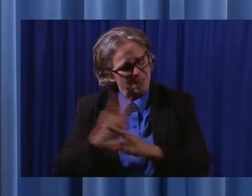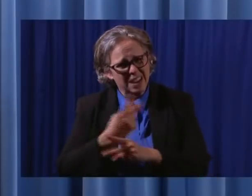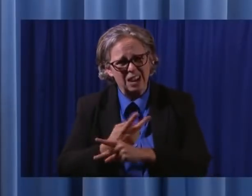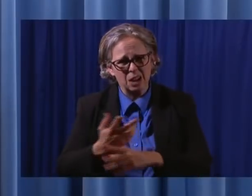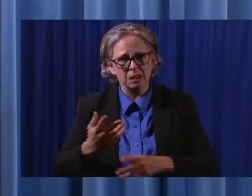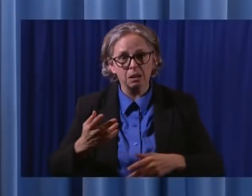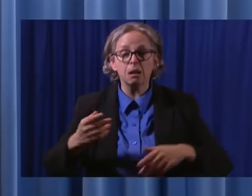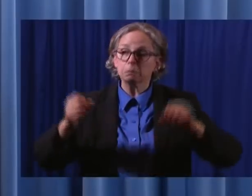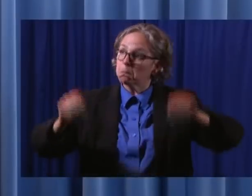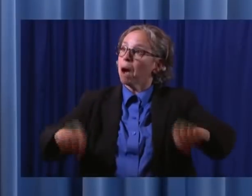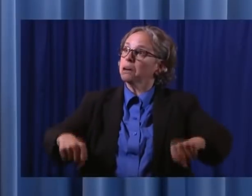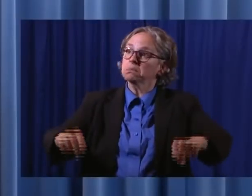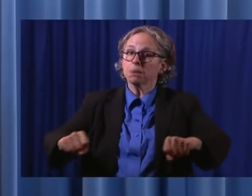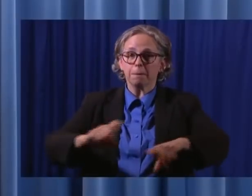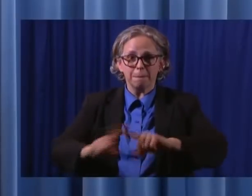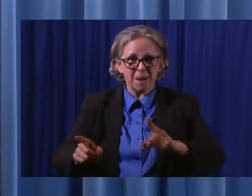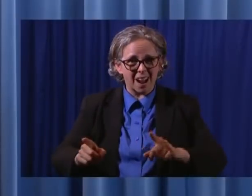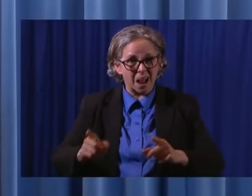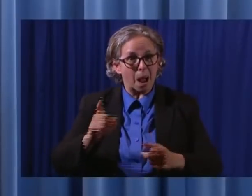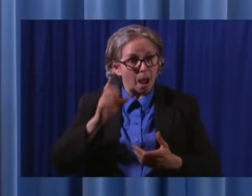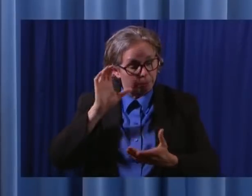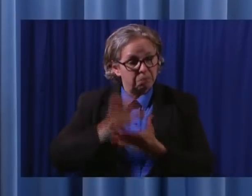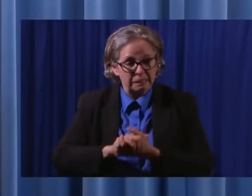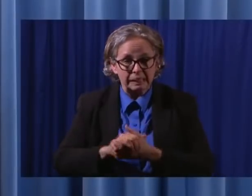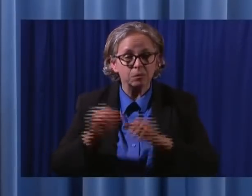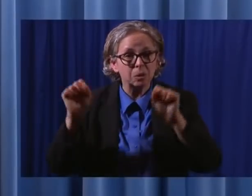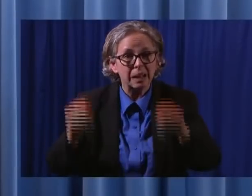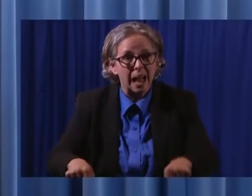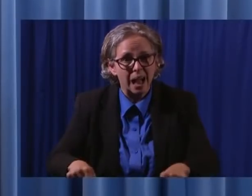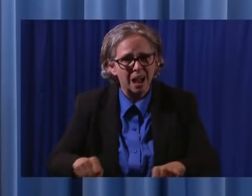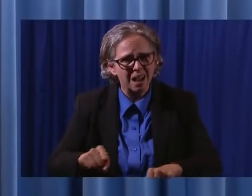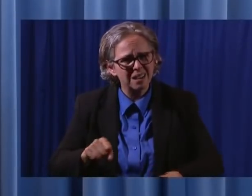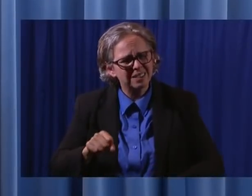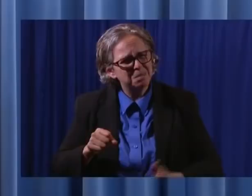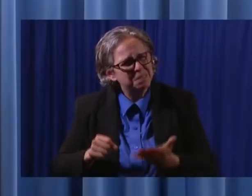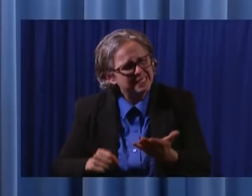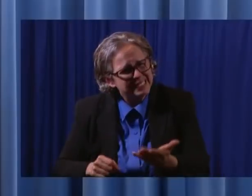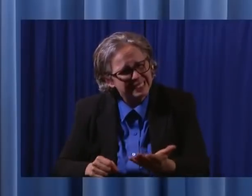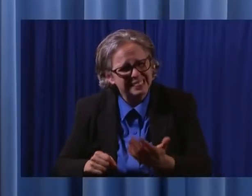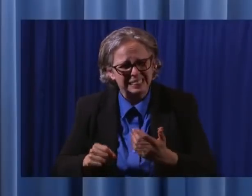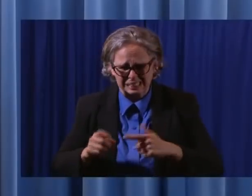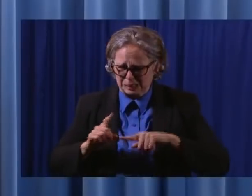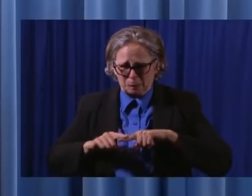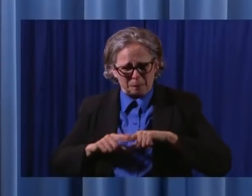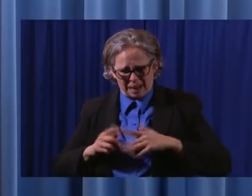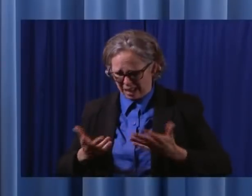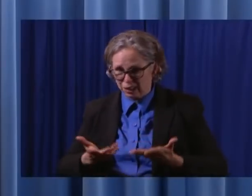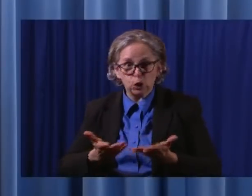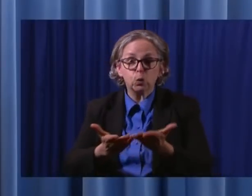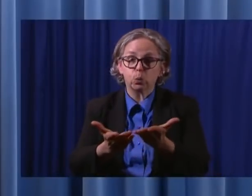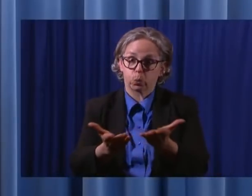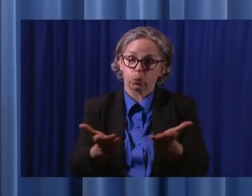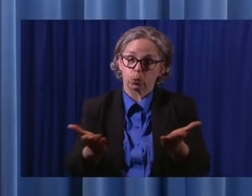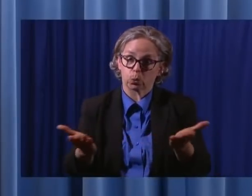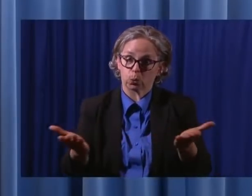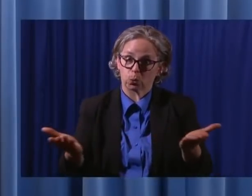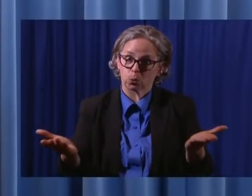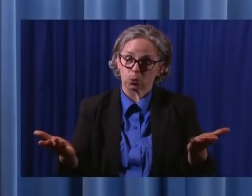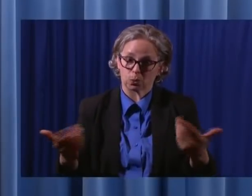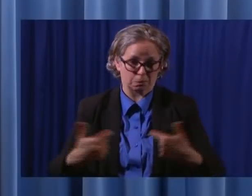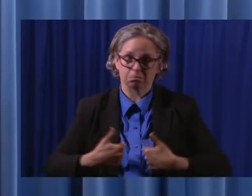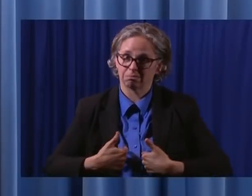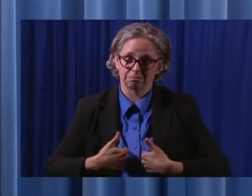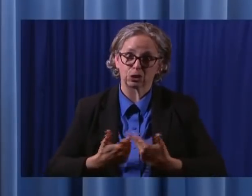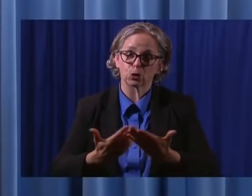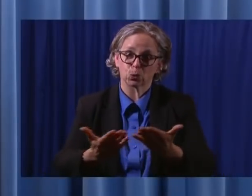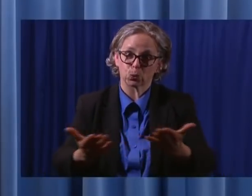it truly, truly is in the hands of everyone who's watching TV and maybe a